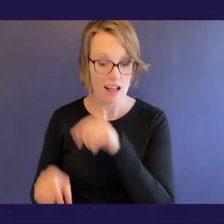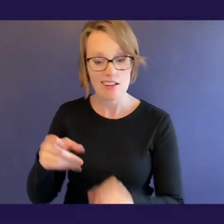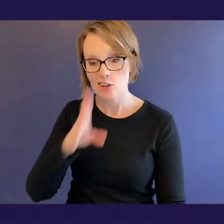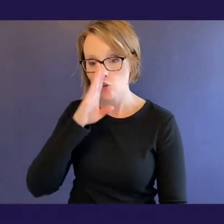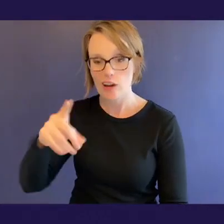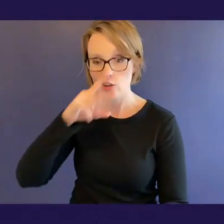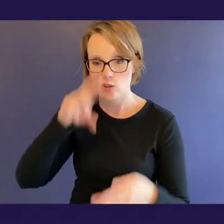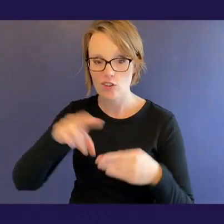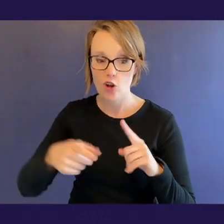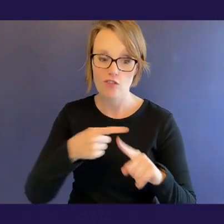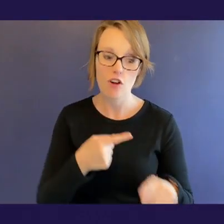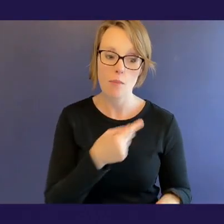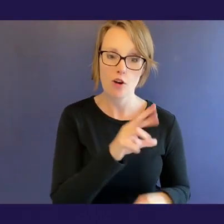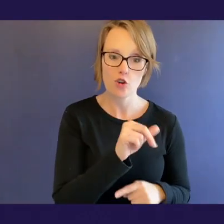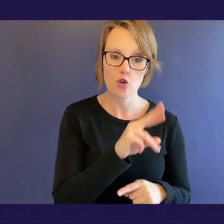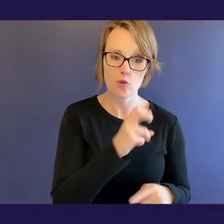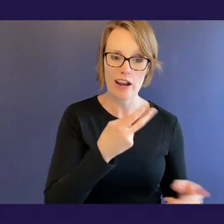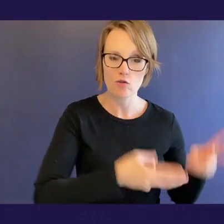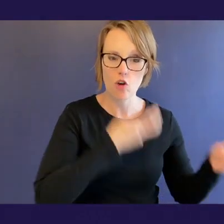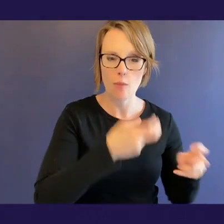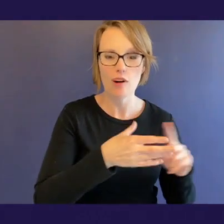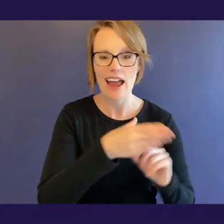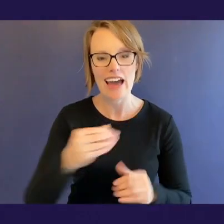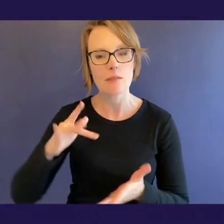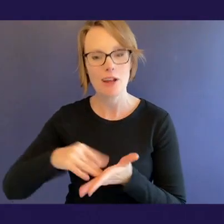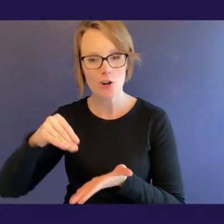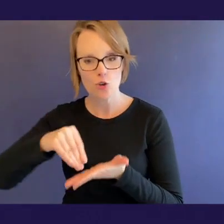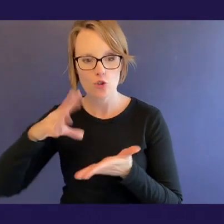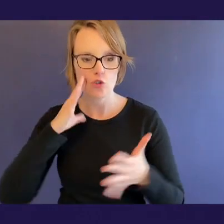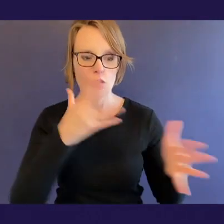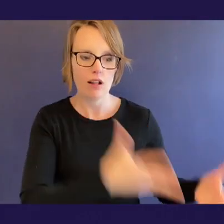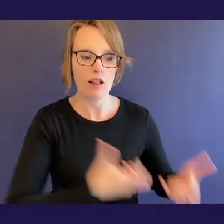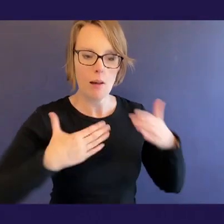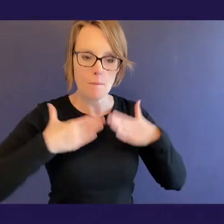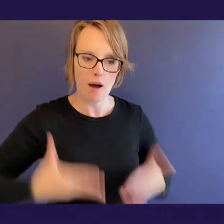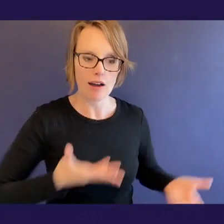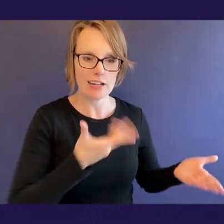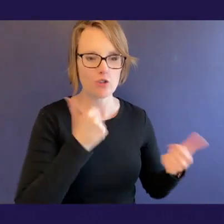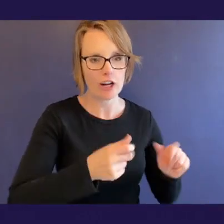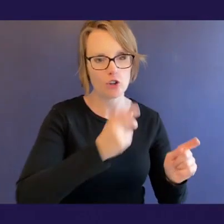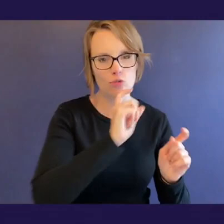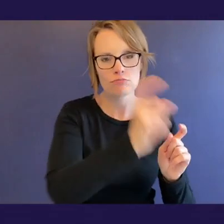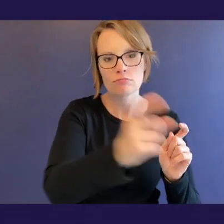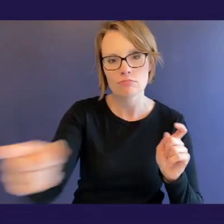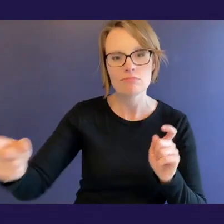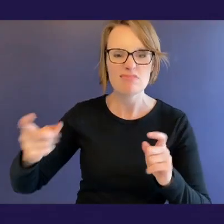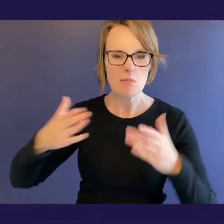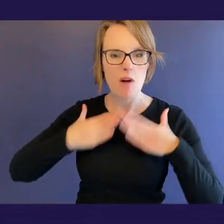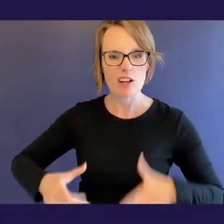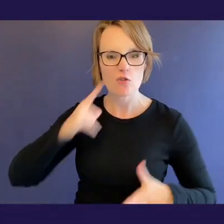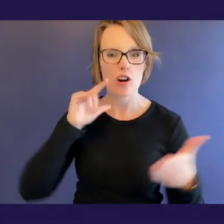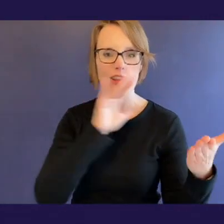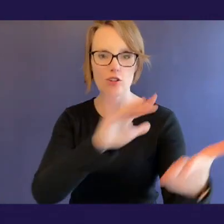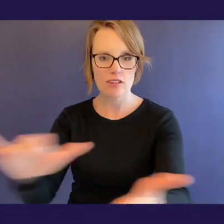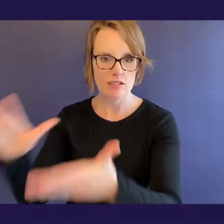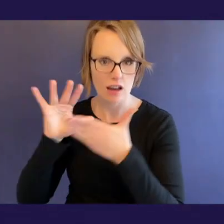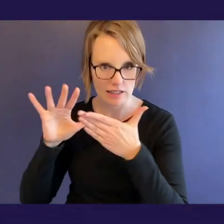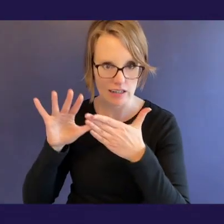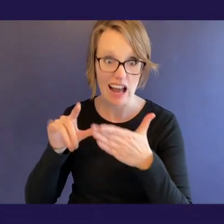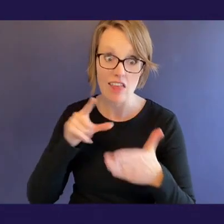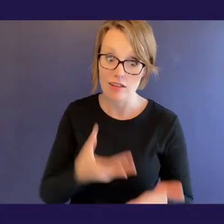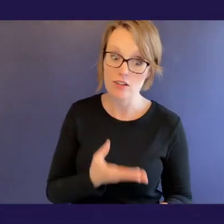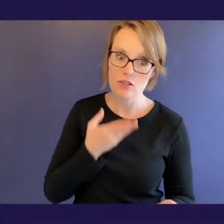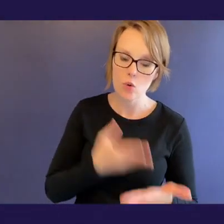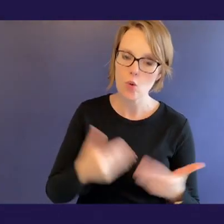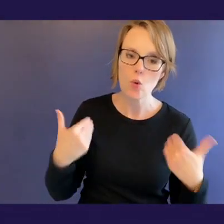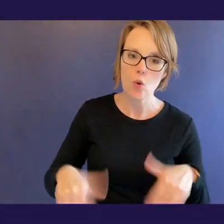robbery and desecration by medical students in order to supply cadavers for their study. It is a reminder of these historical